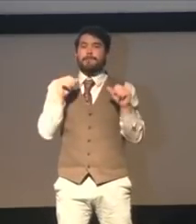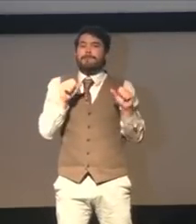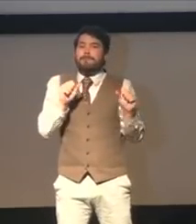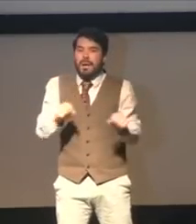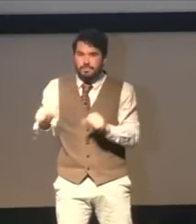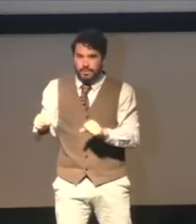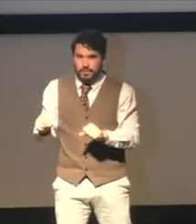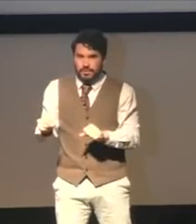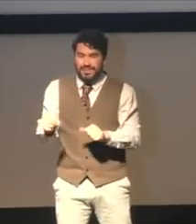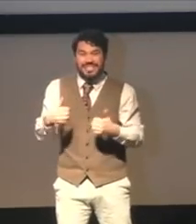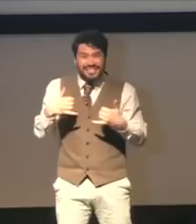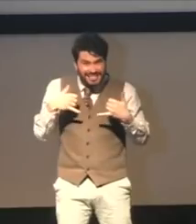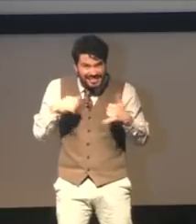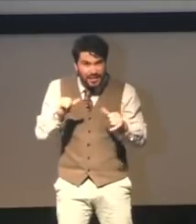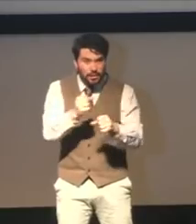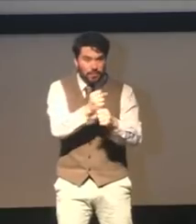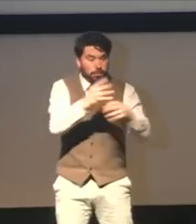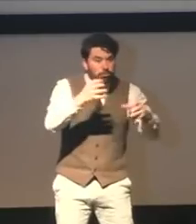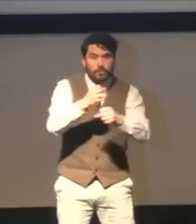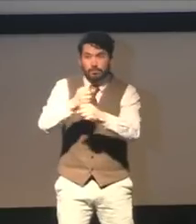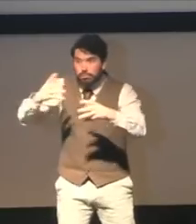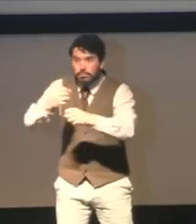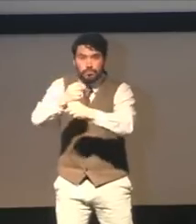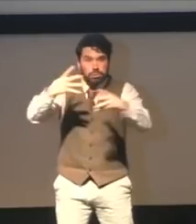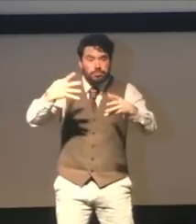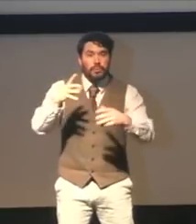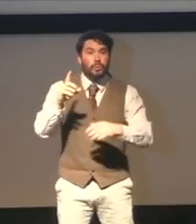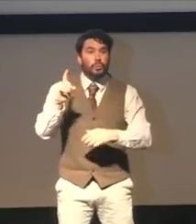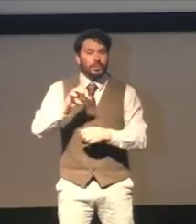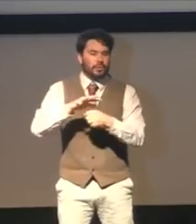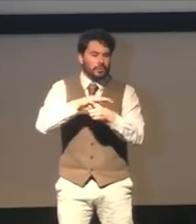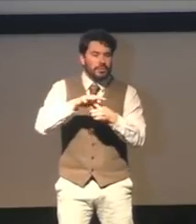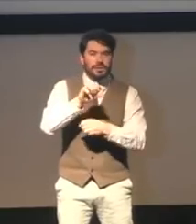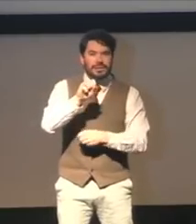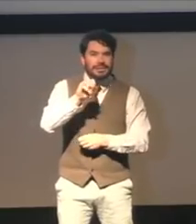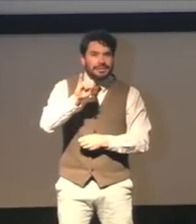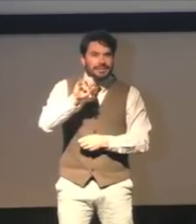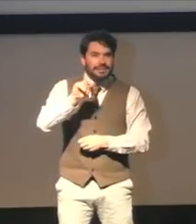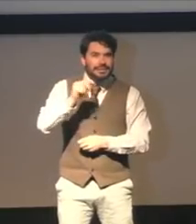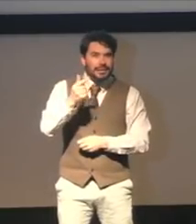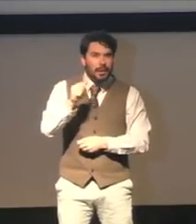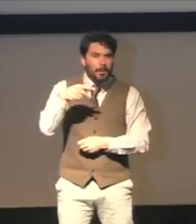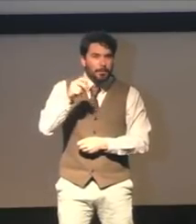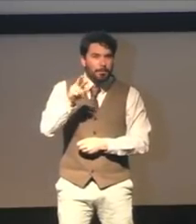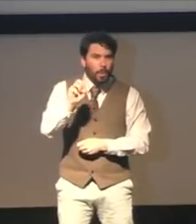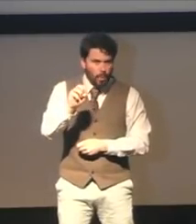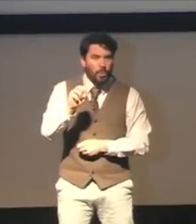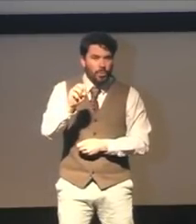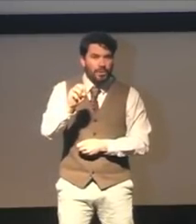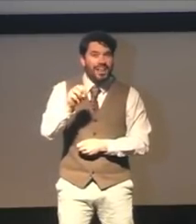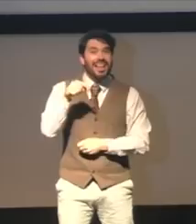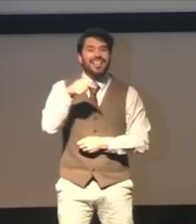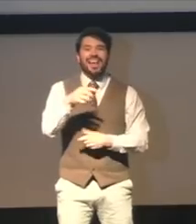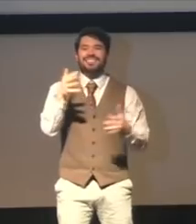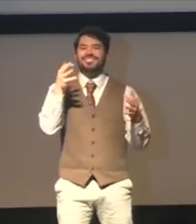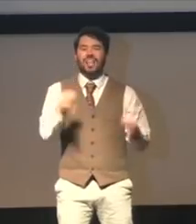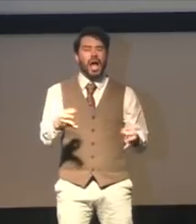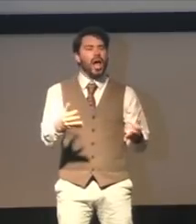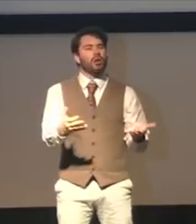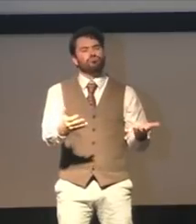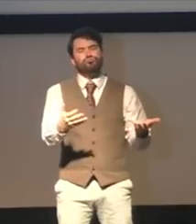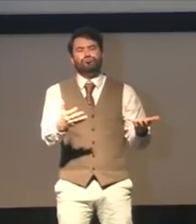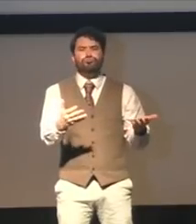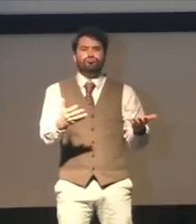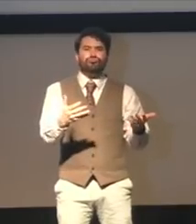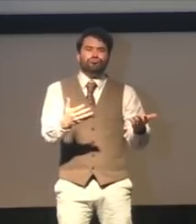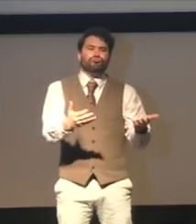seeing surges of patients in places like Singapore and others as they've begun to lift this, not necessarily the